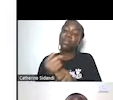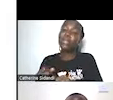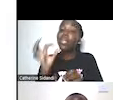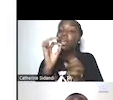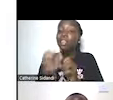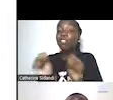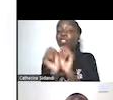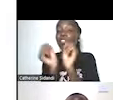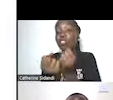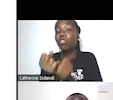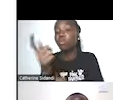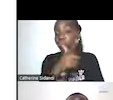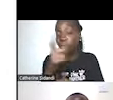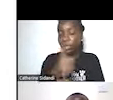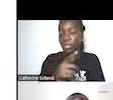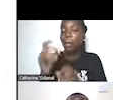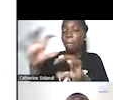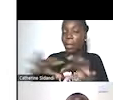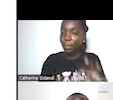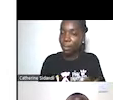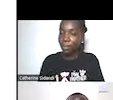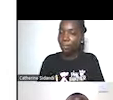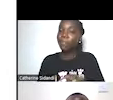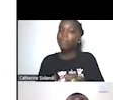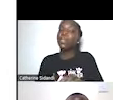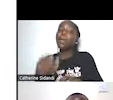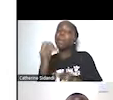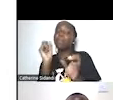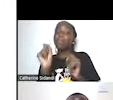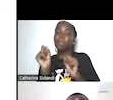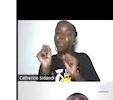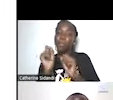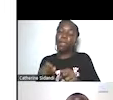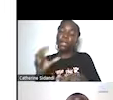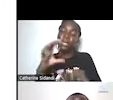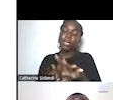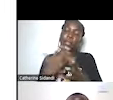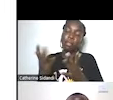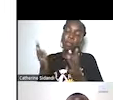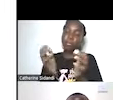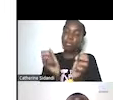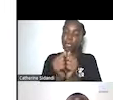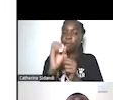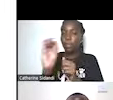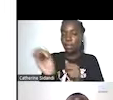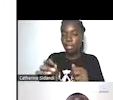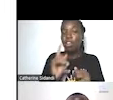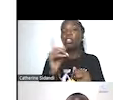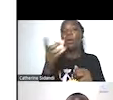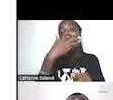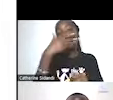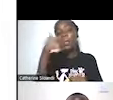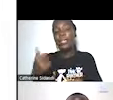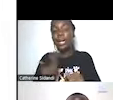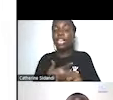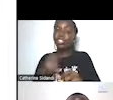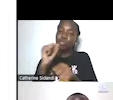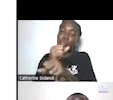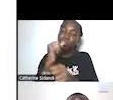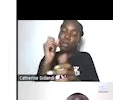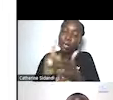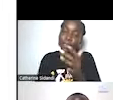10% to reclaim our 10%. So we're saying that the best course for us to do is to do social media marketing. So at that